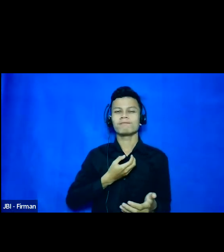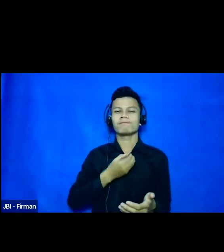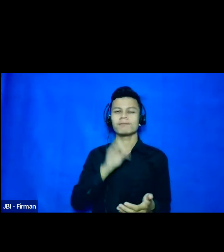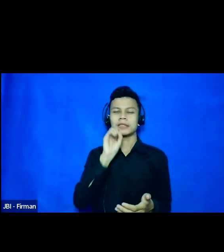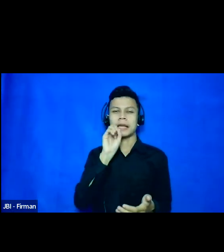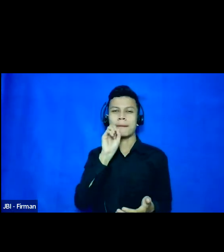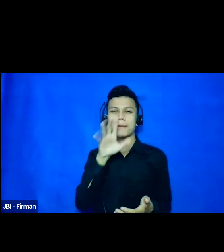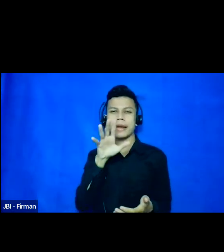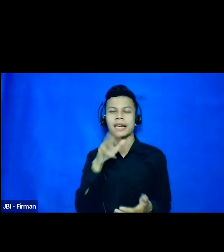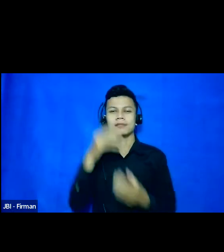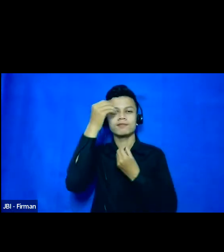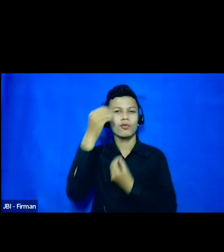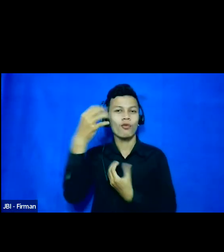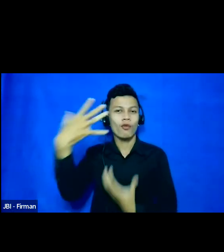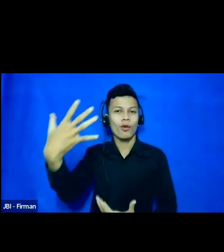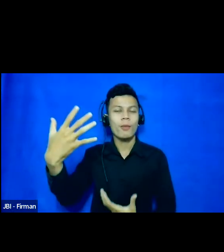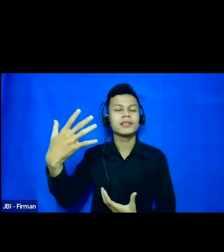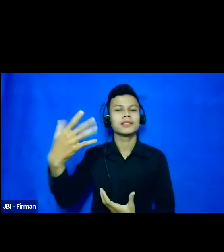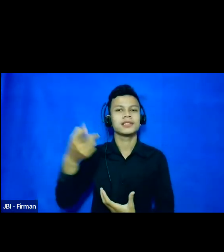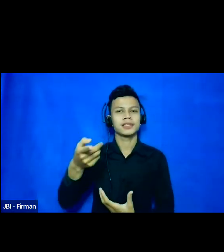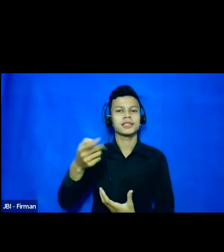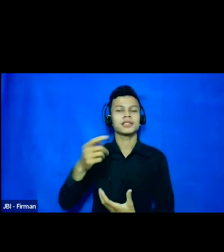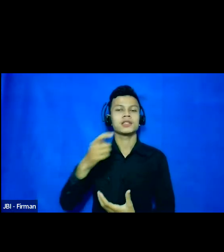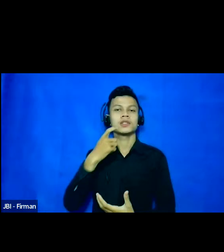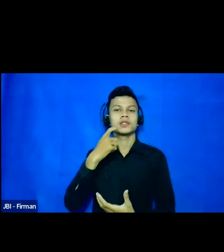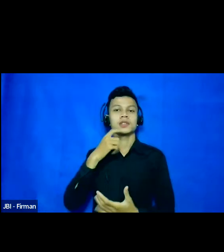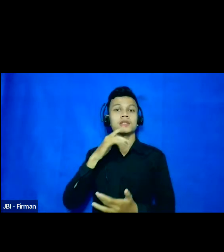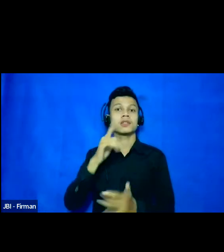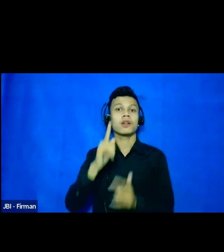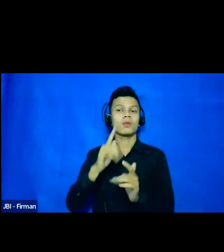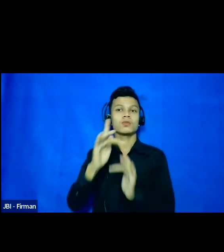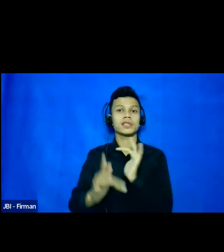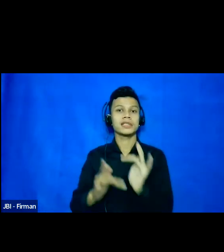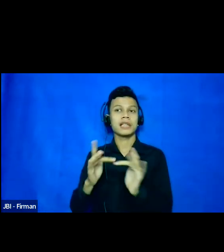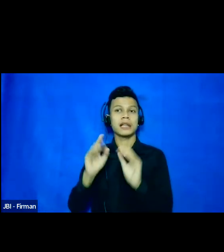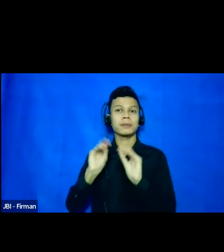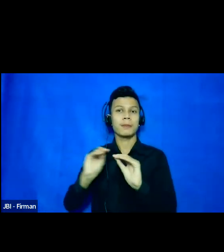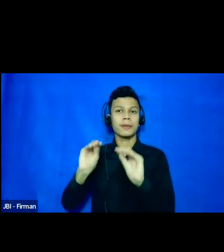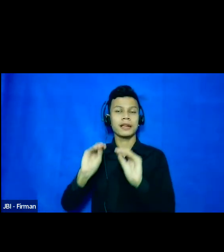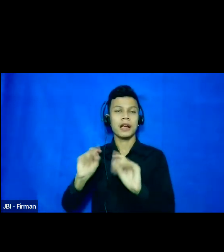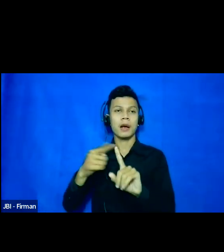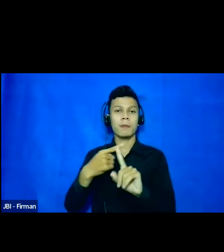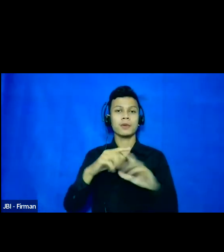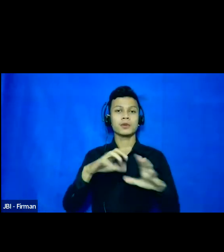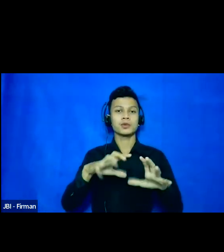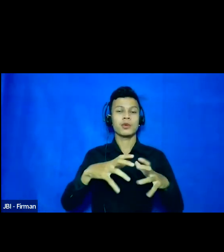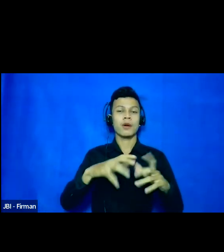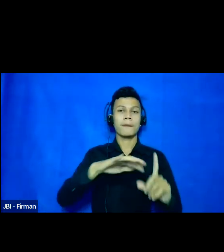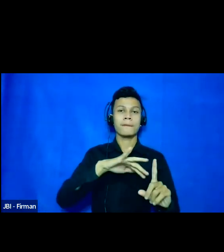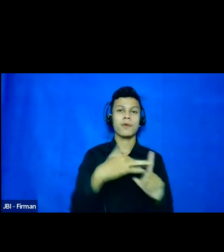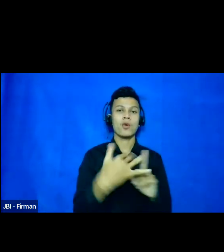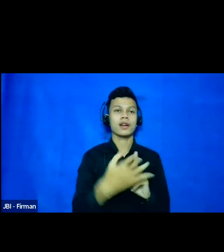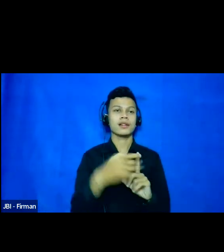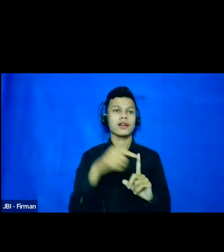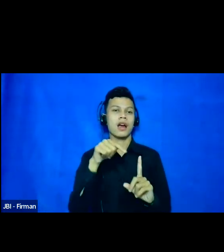educational digitalization and civic space already has 125